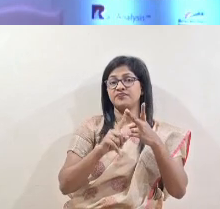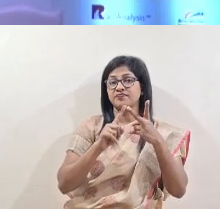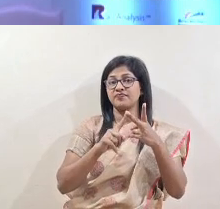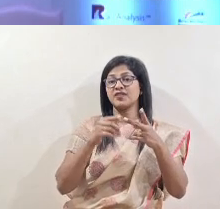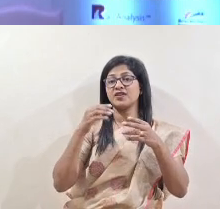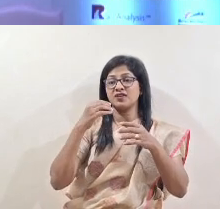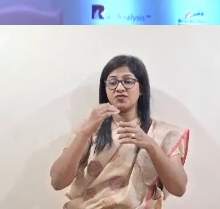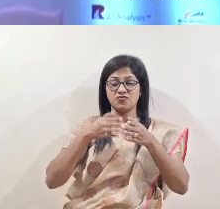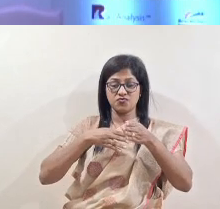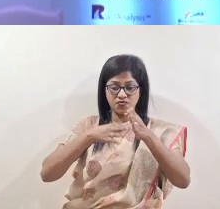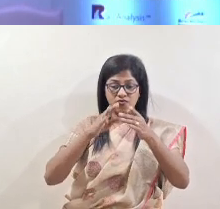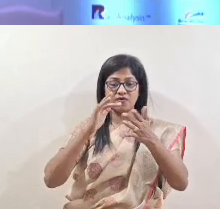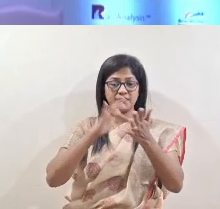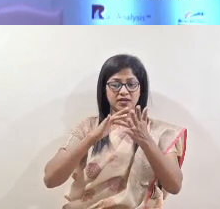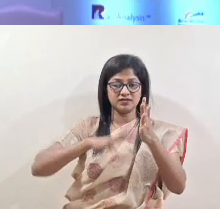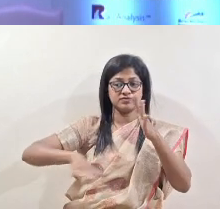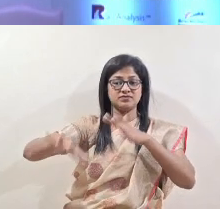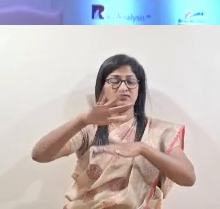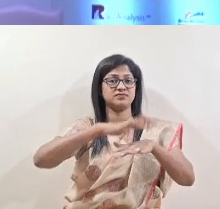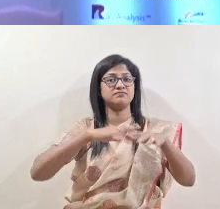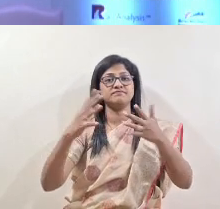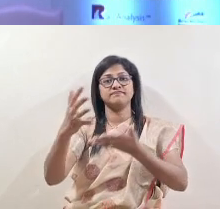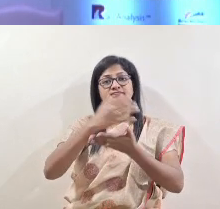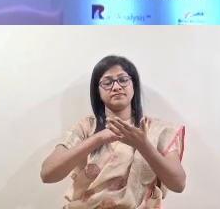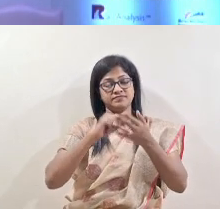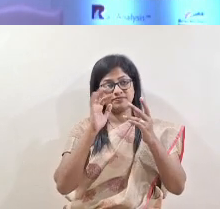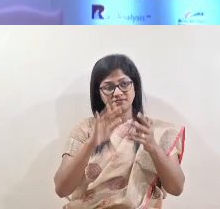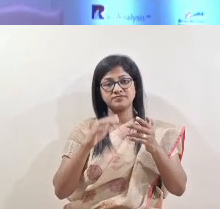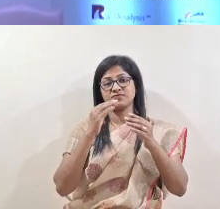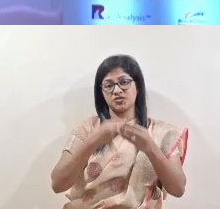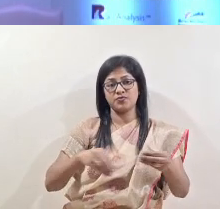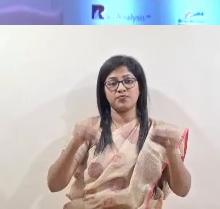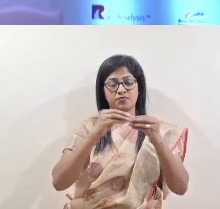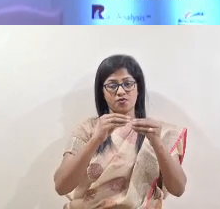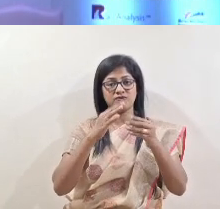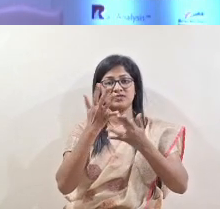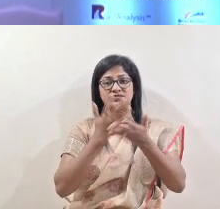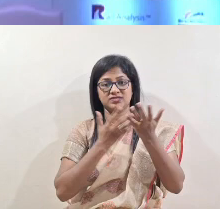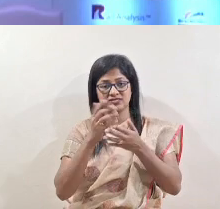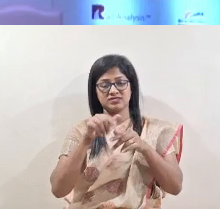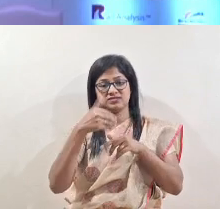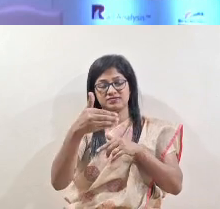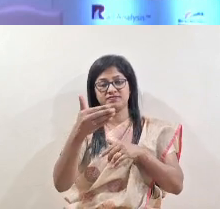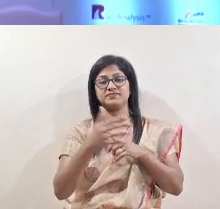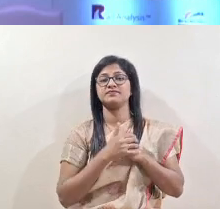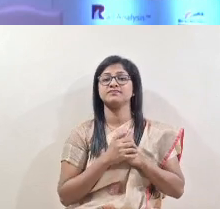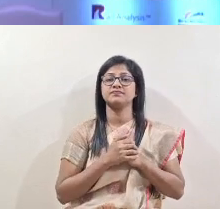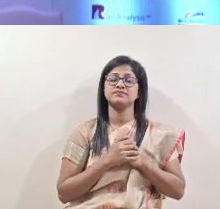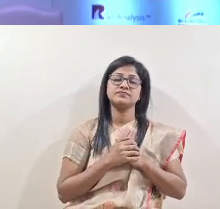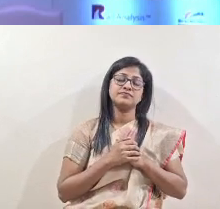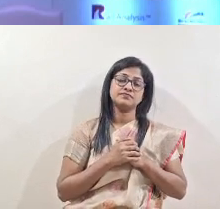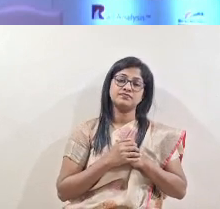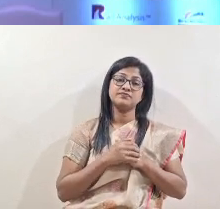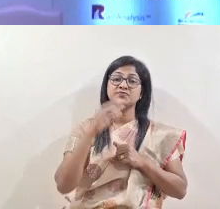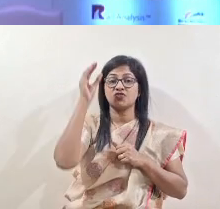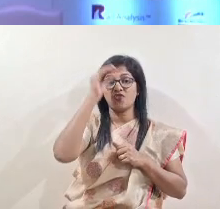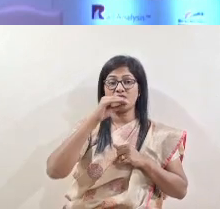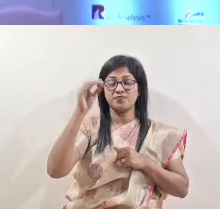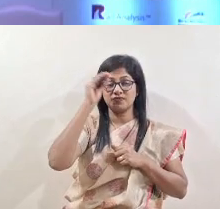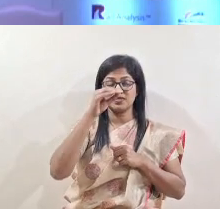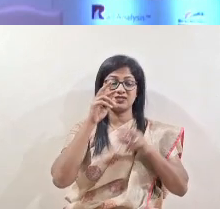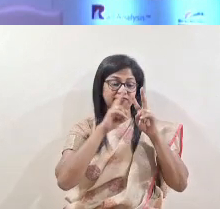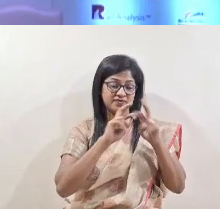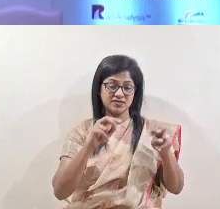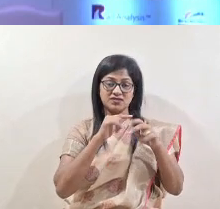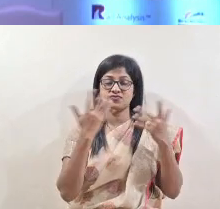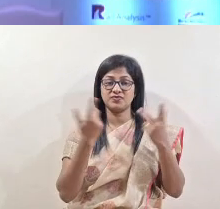road geometrics were also collected, which we'll be discussing in the coming slides. So the objectives of our